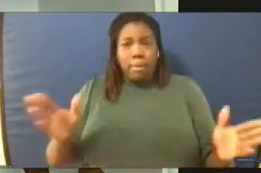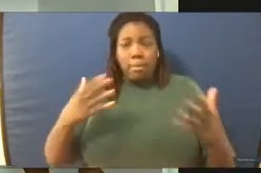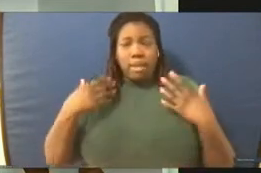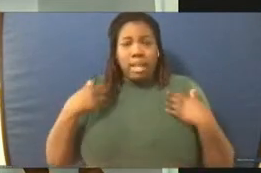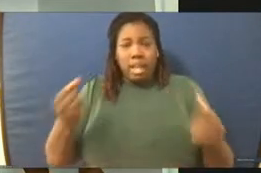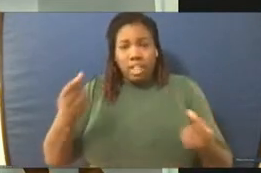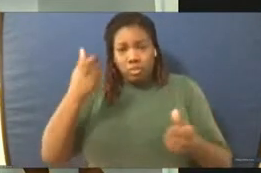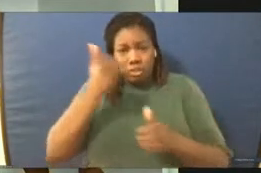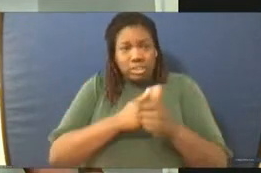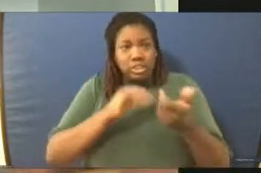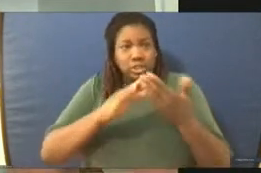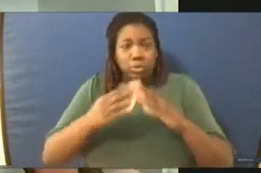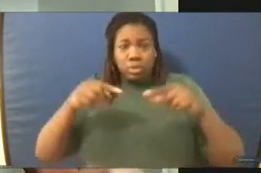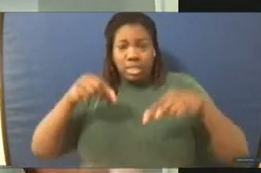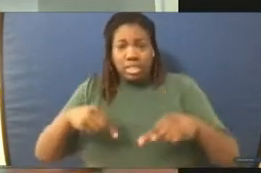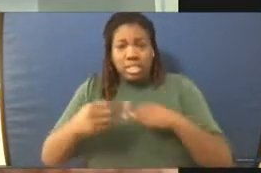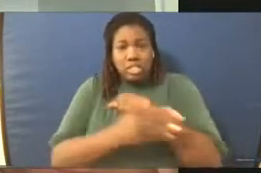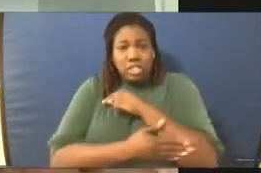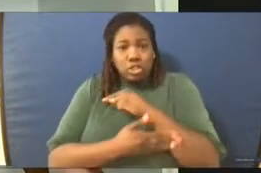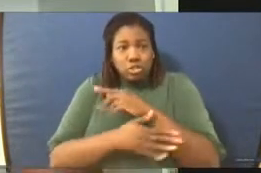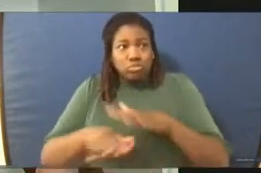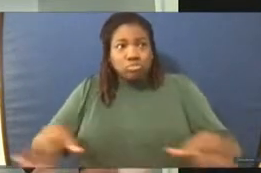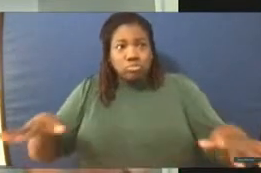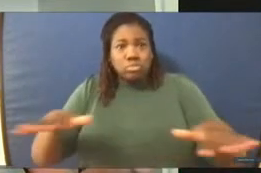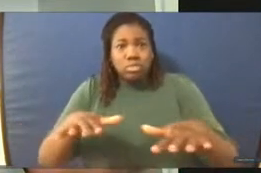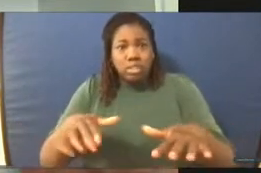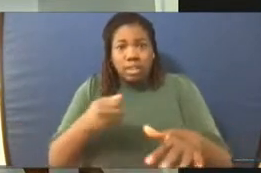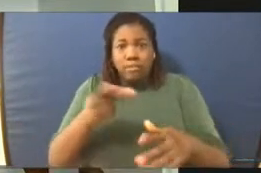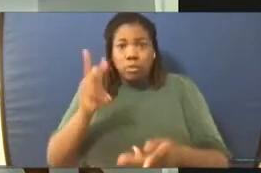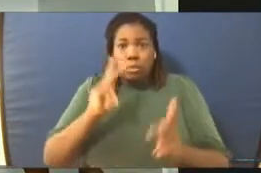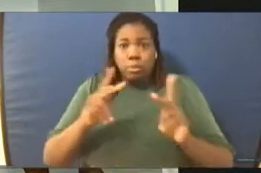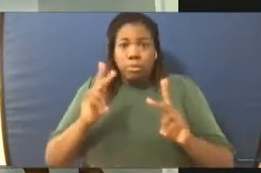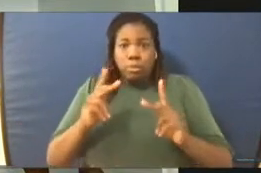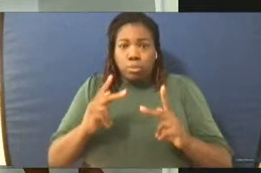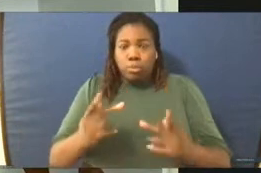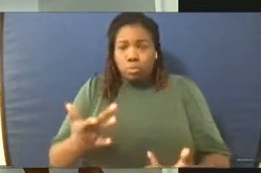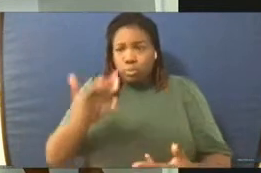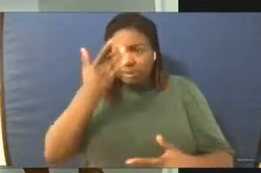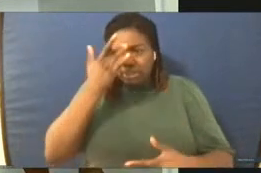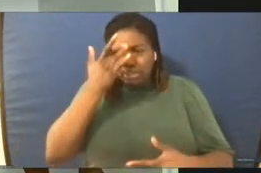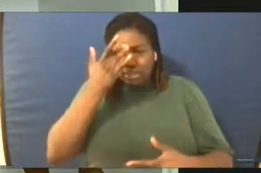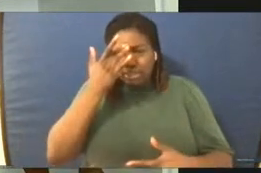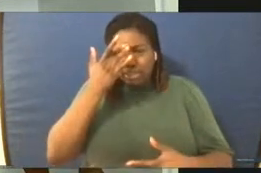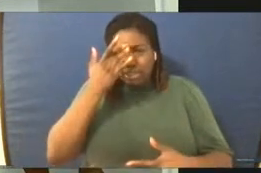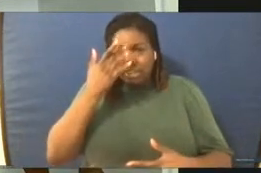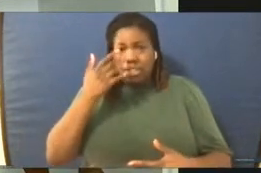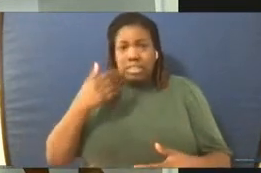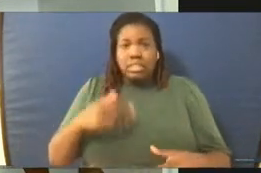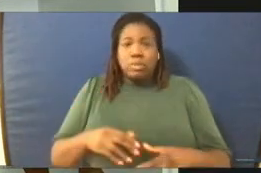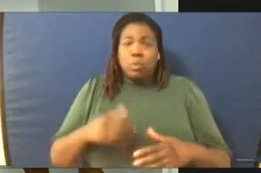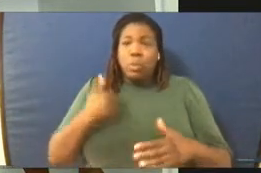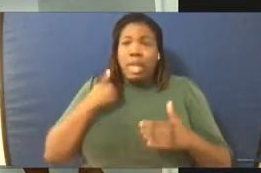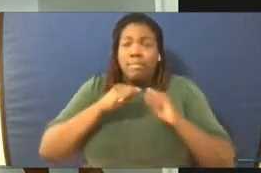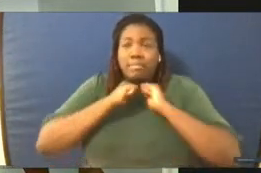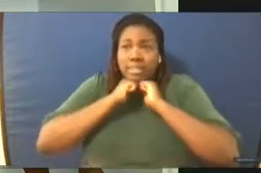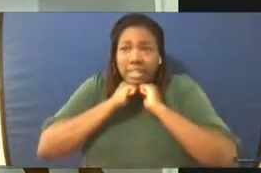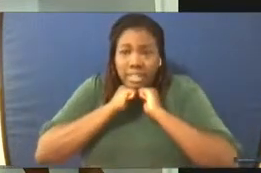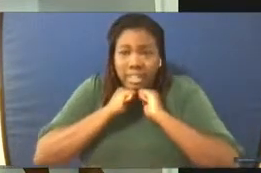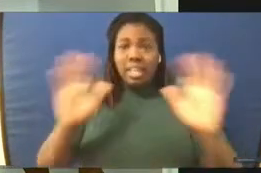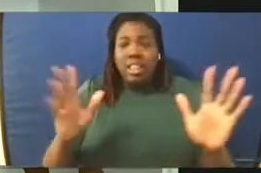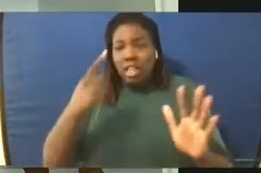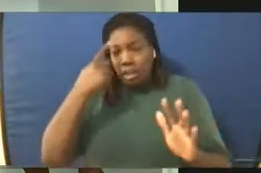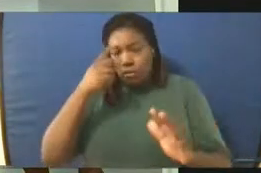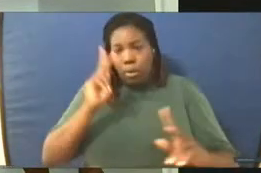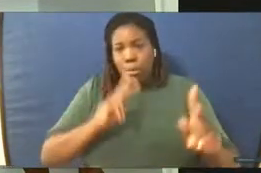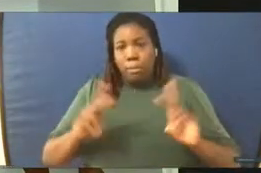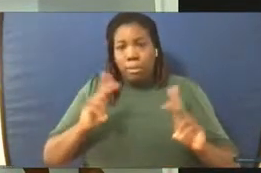in the nation to make sure that fewer people get ill. We have practically nothing for people who